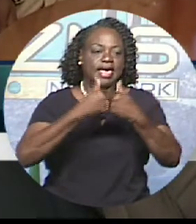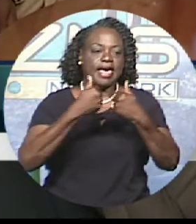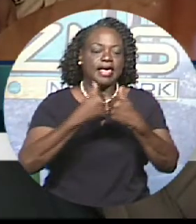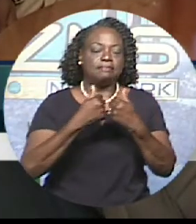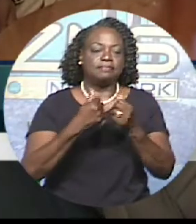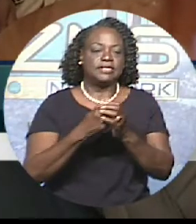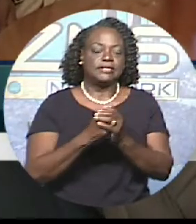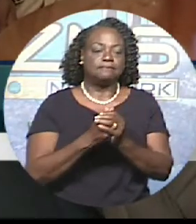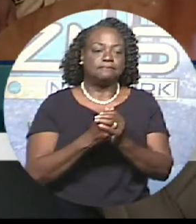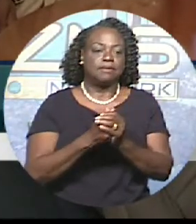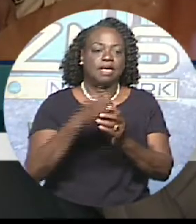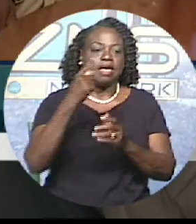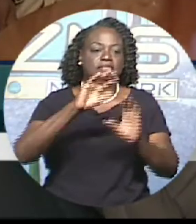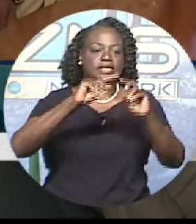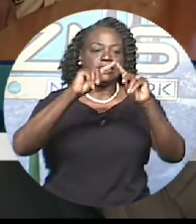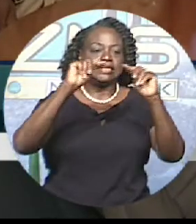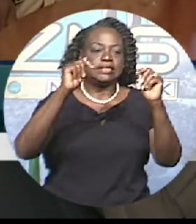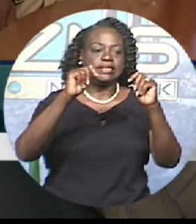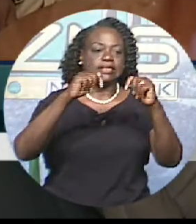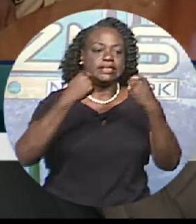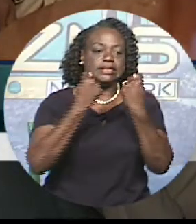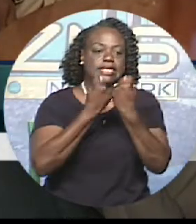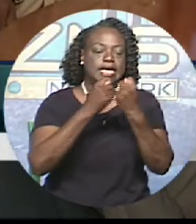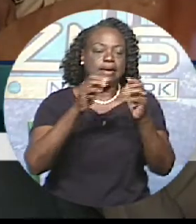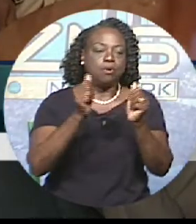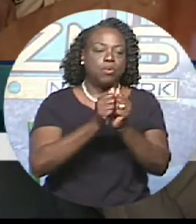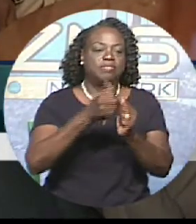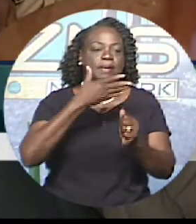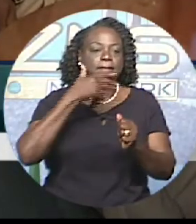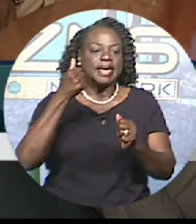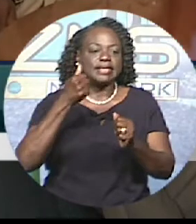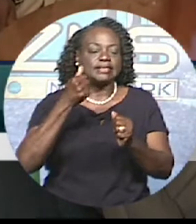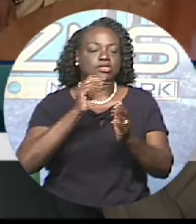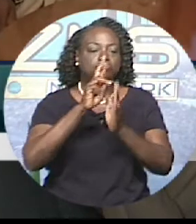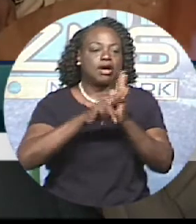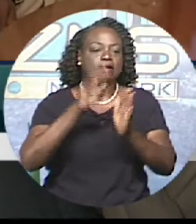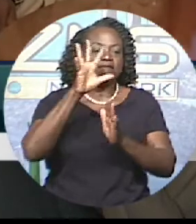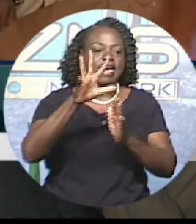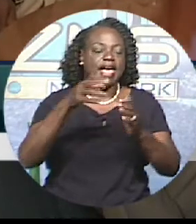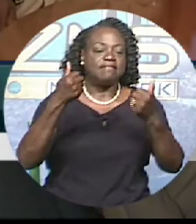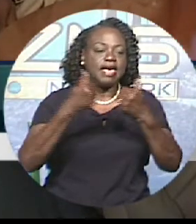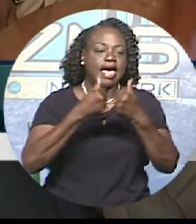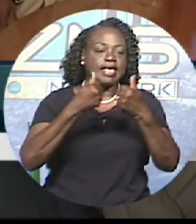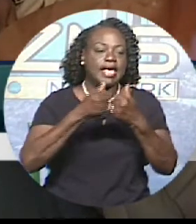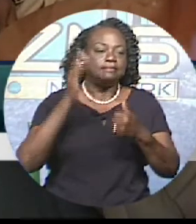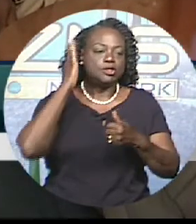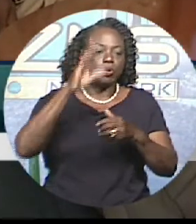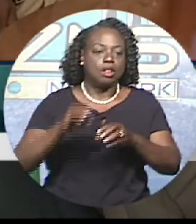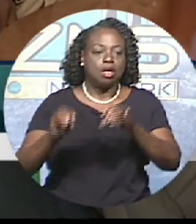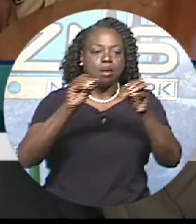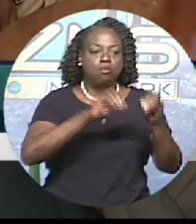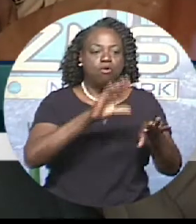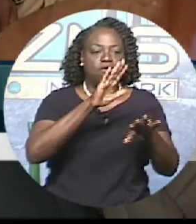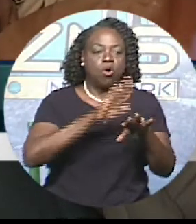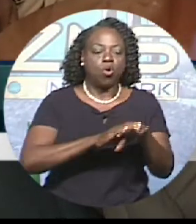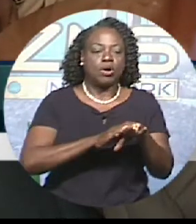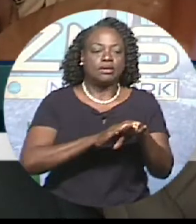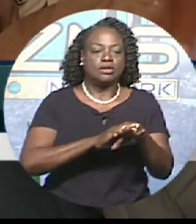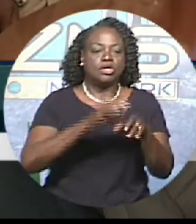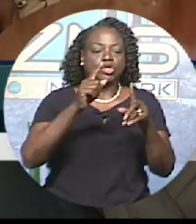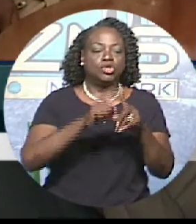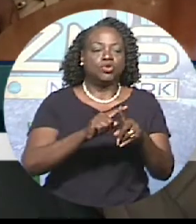five games. The team that has the best record out of the five games will move on, of course, to the Eastern or the